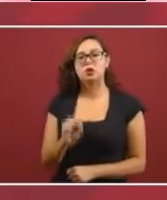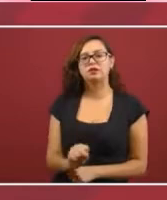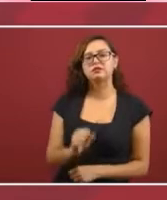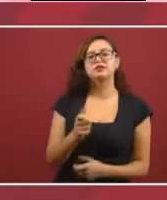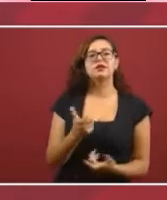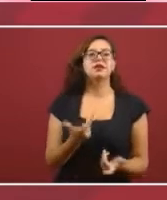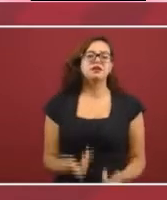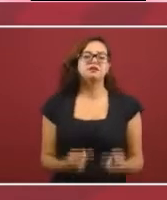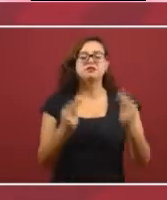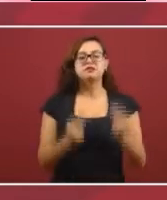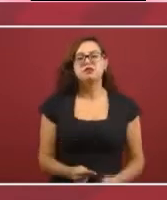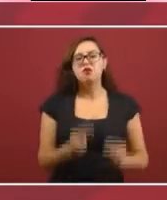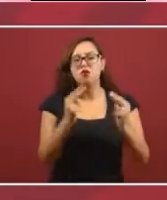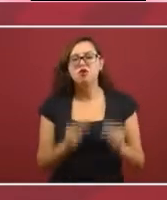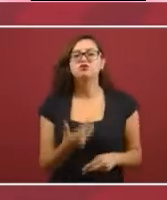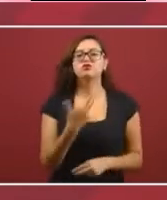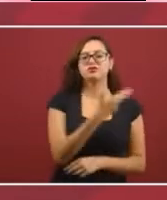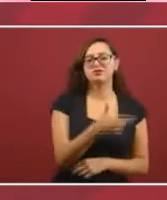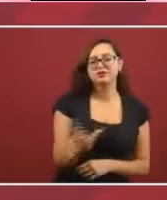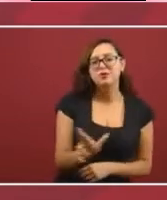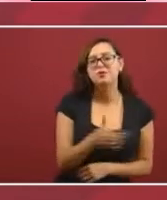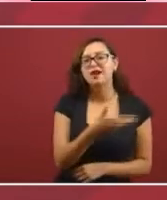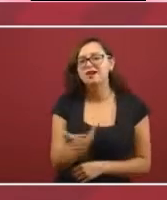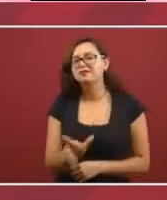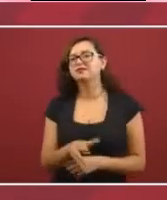inspectors for restaurants,